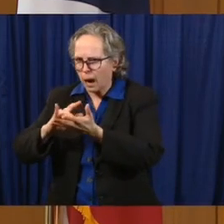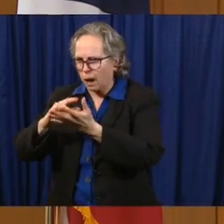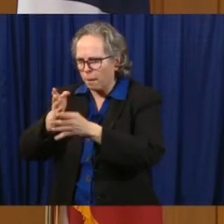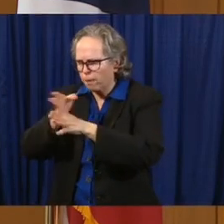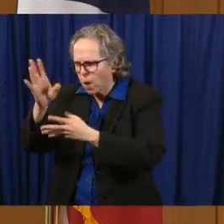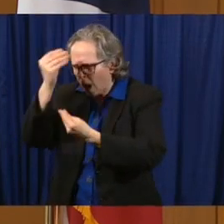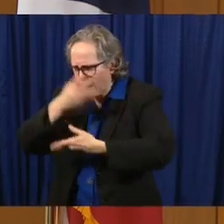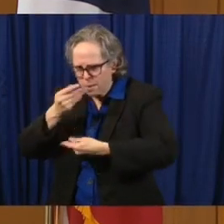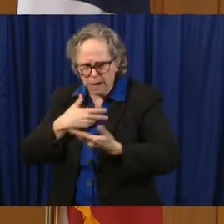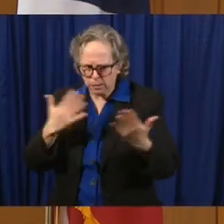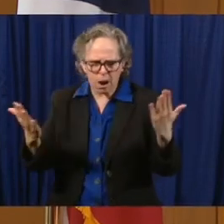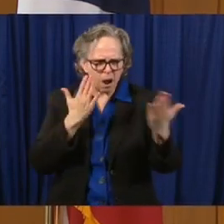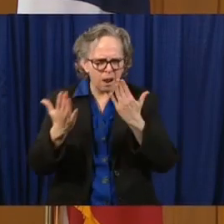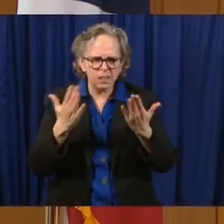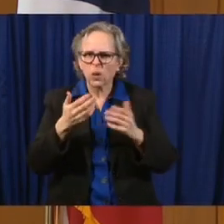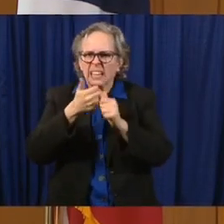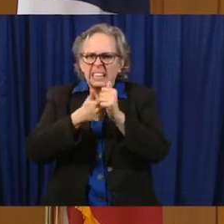to the Ohio River.